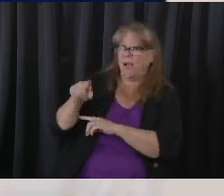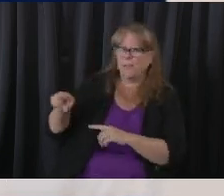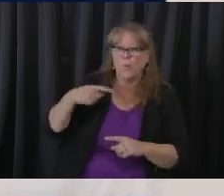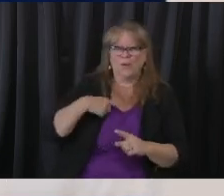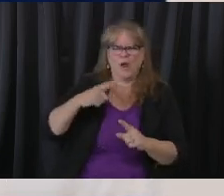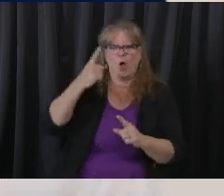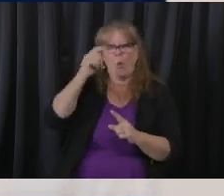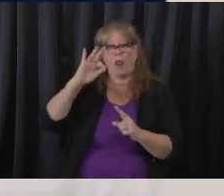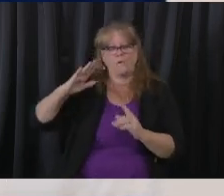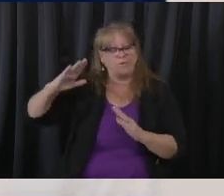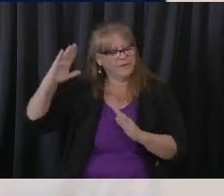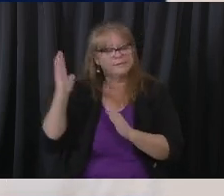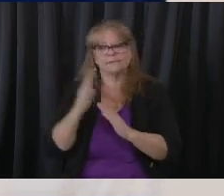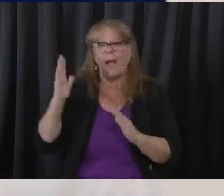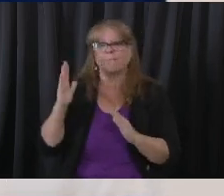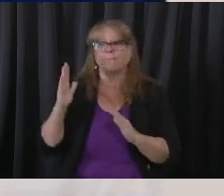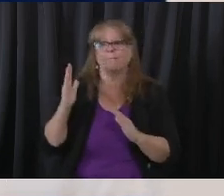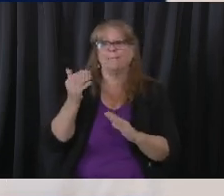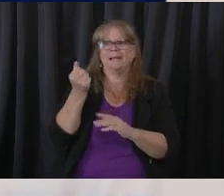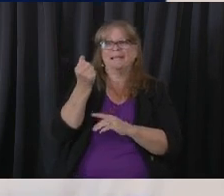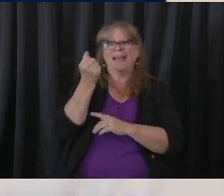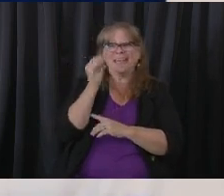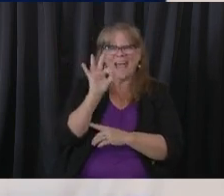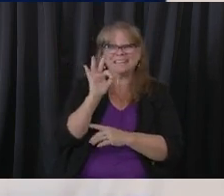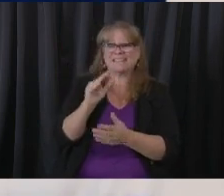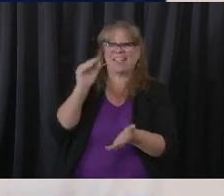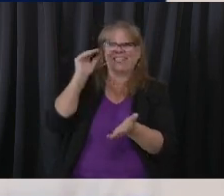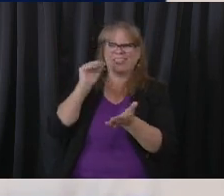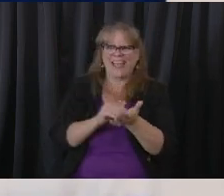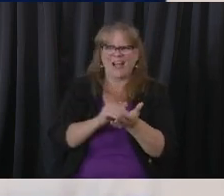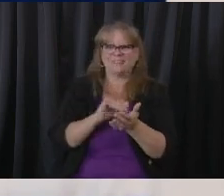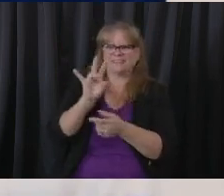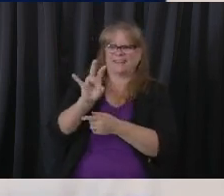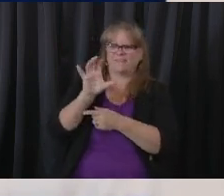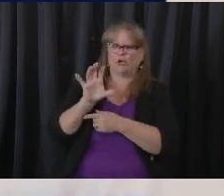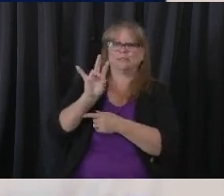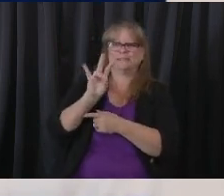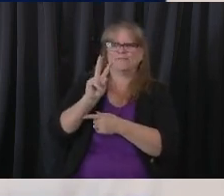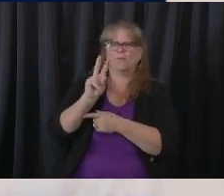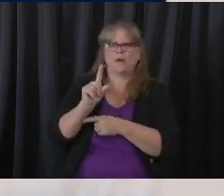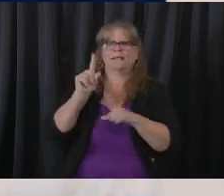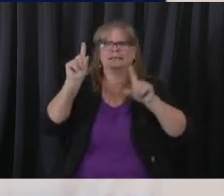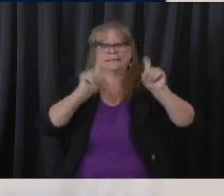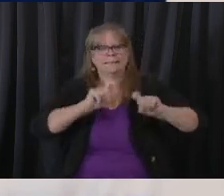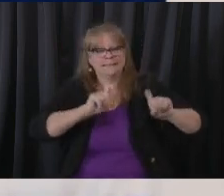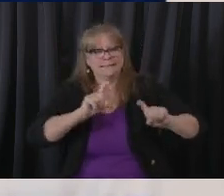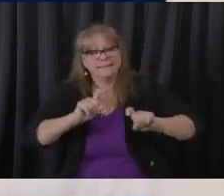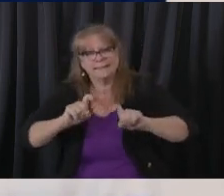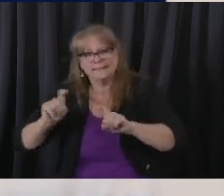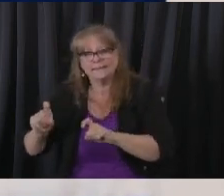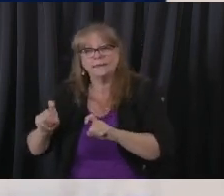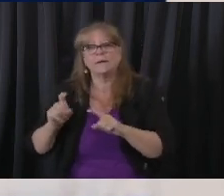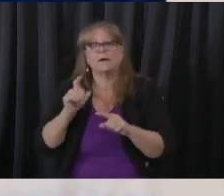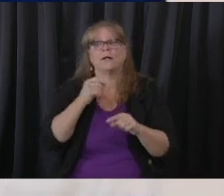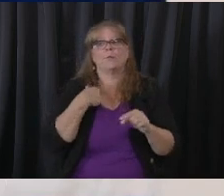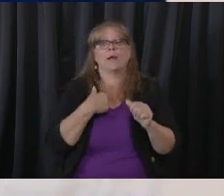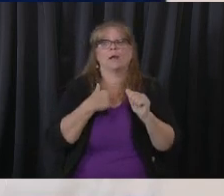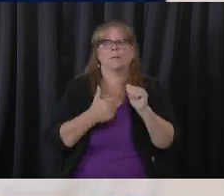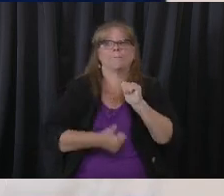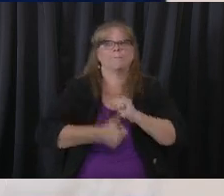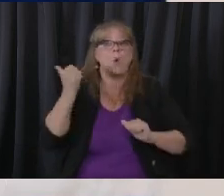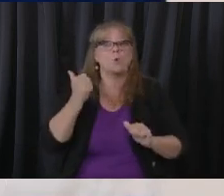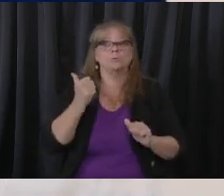19,761 tests. Response is really 1 to 2 days in most of the testing platforms in the state. You hear about a few that still take 3 days,